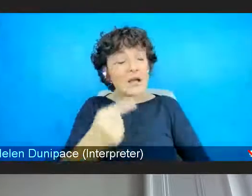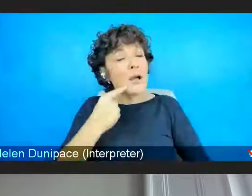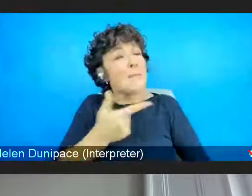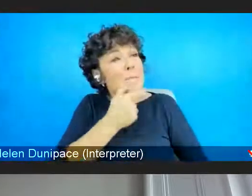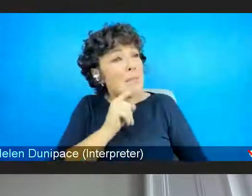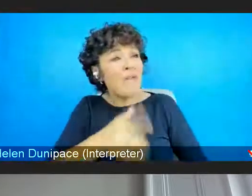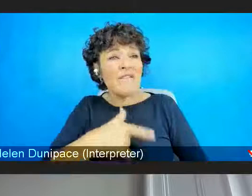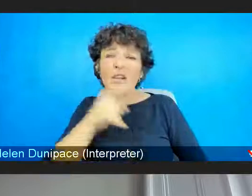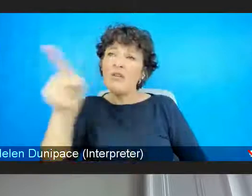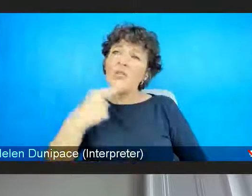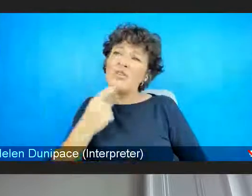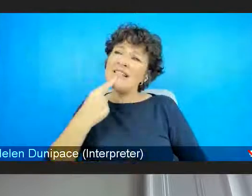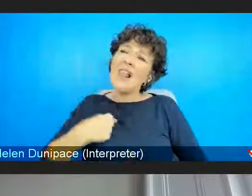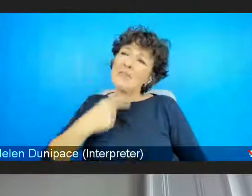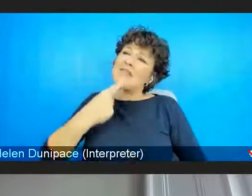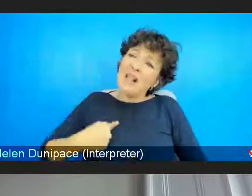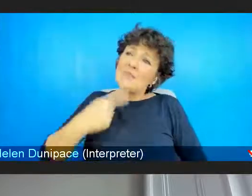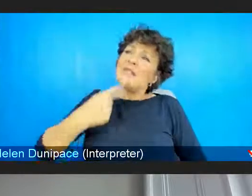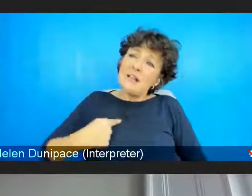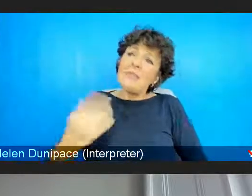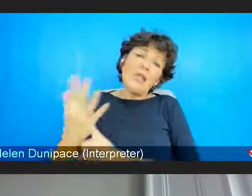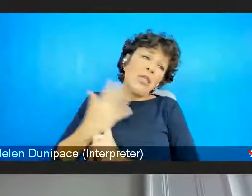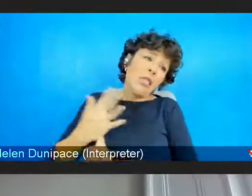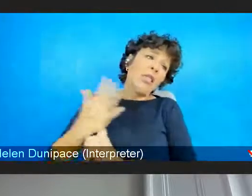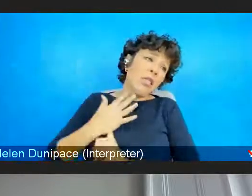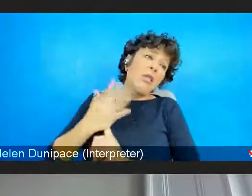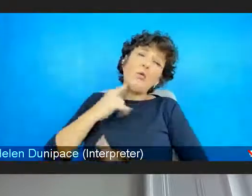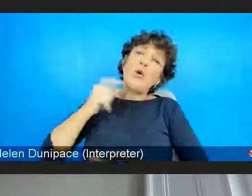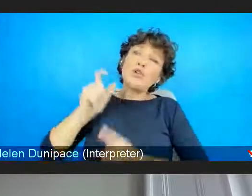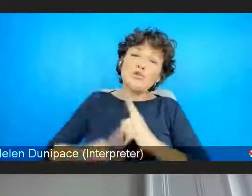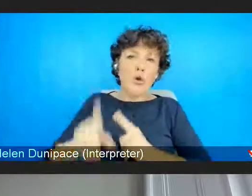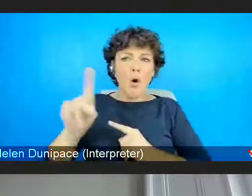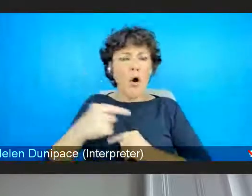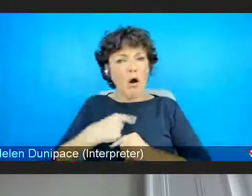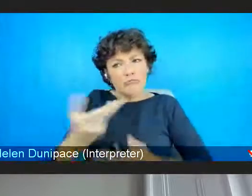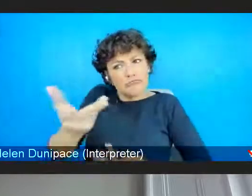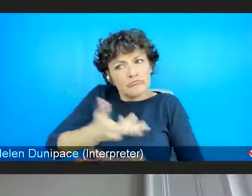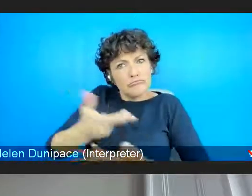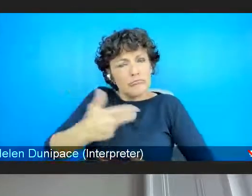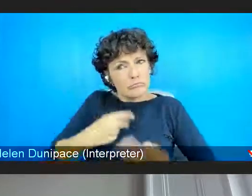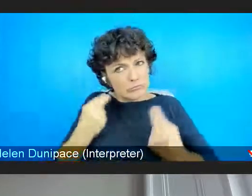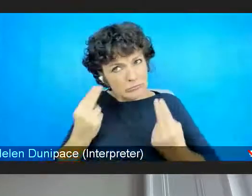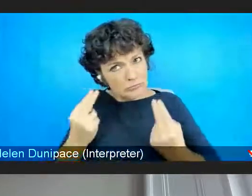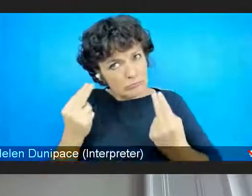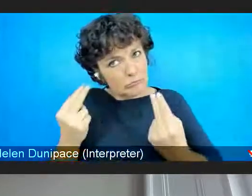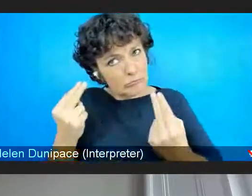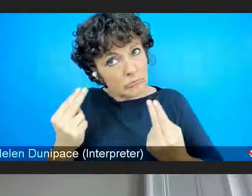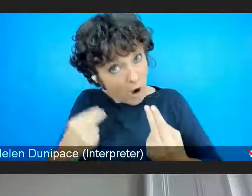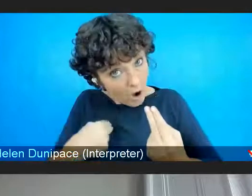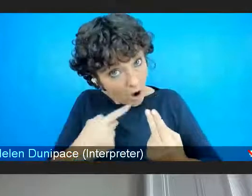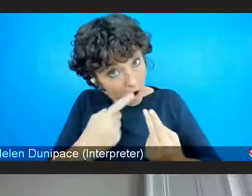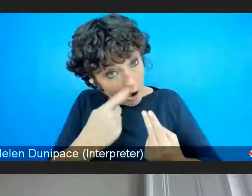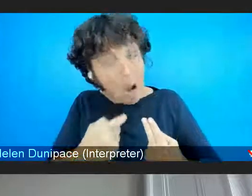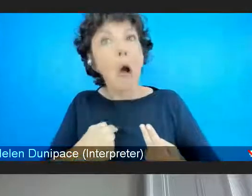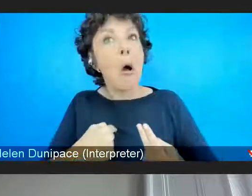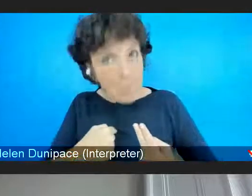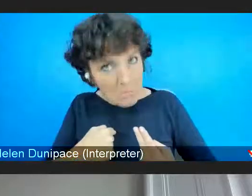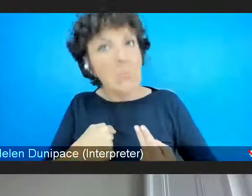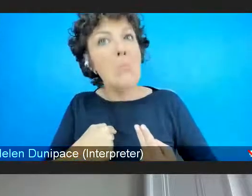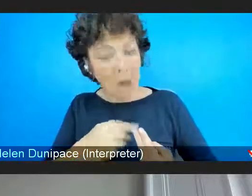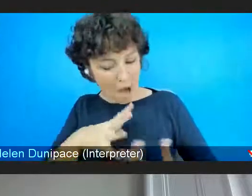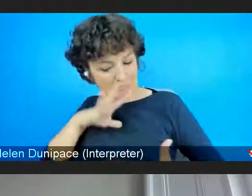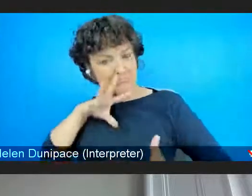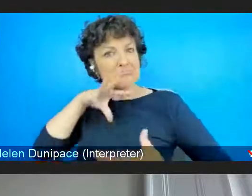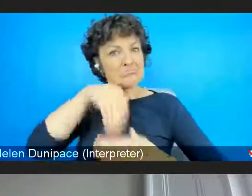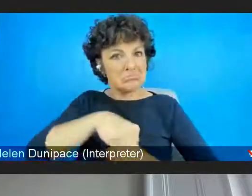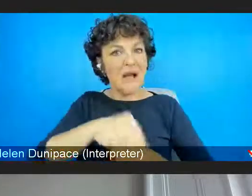are they feeling powered and wanting to change voluntarily, but think that it's a choice that I can make as a citizen, and I am part of that